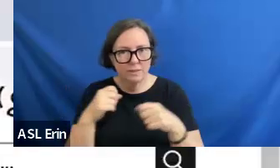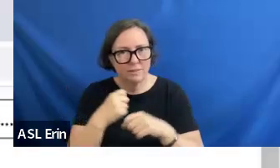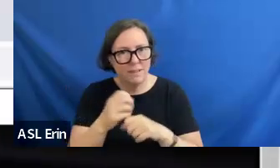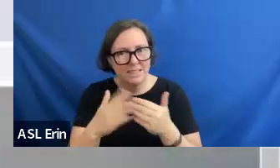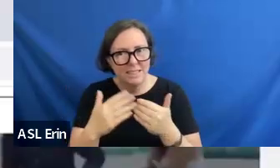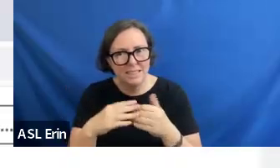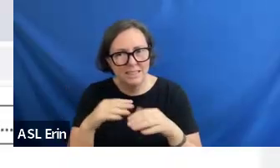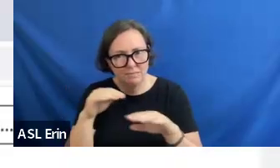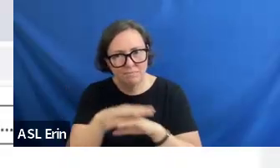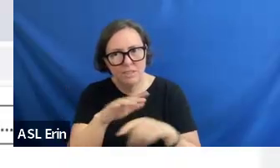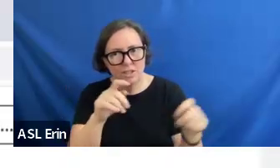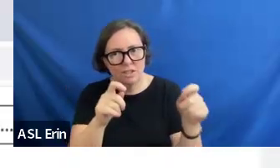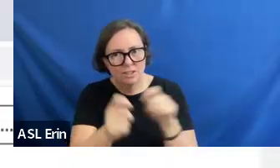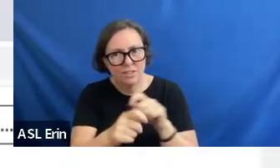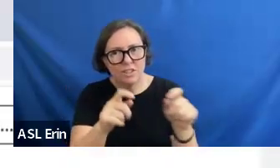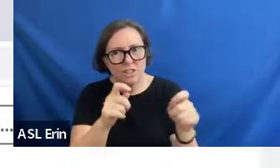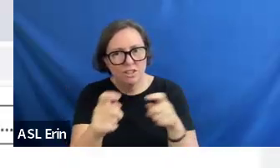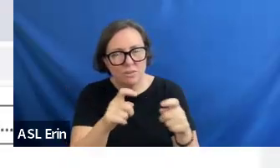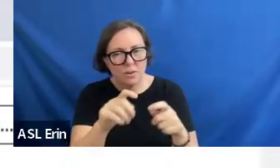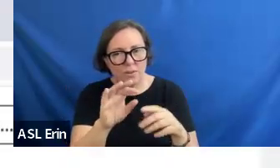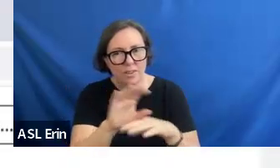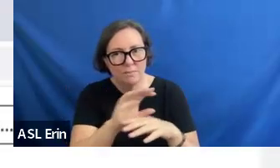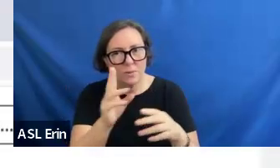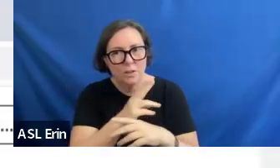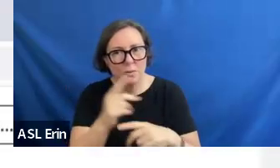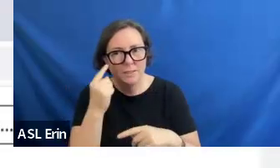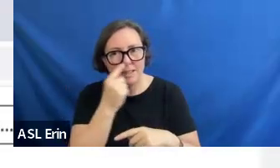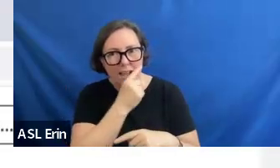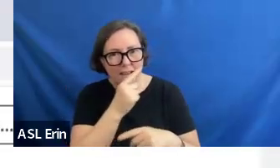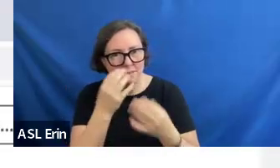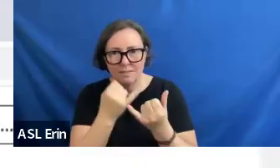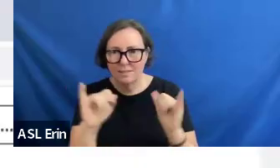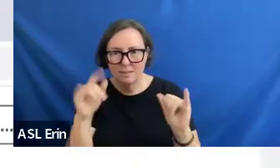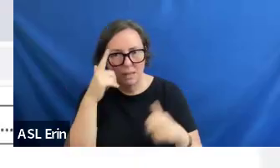and control your computer using only your eyes, with complete independence.